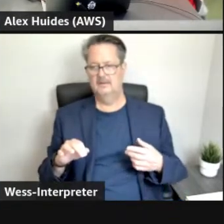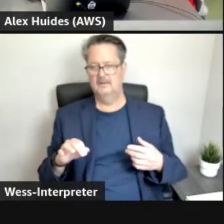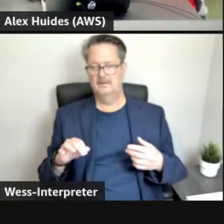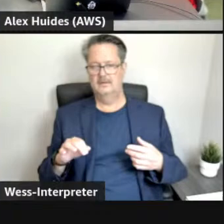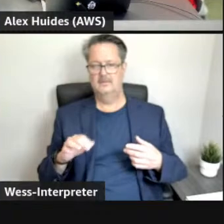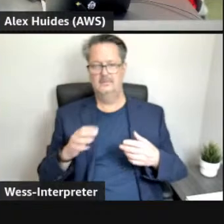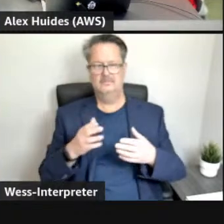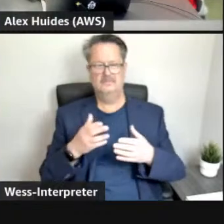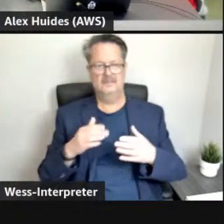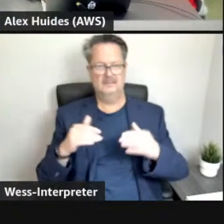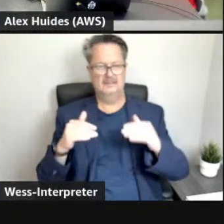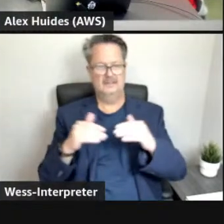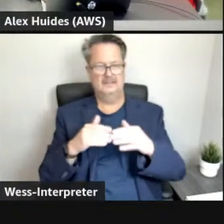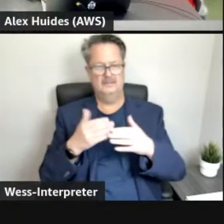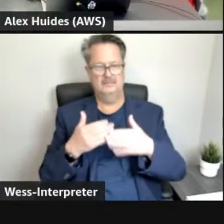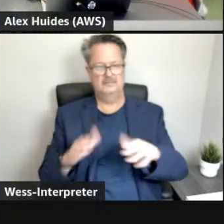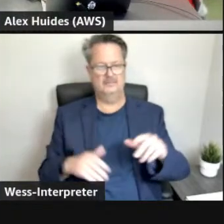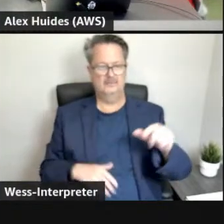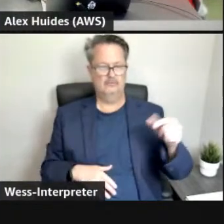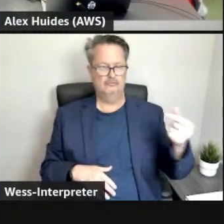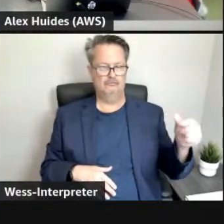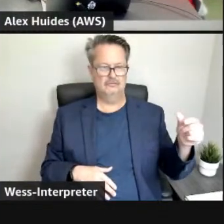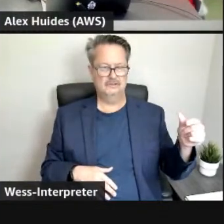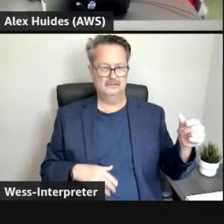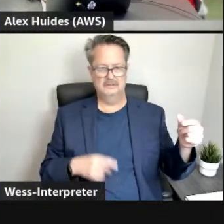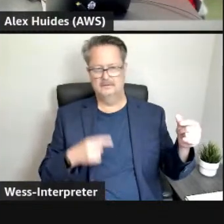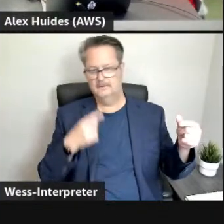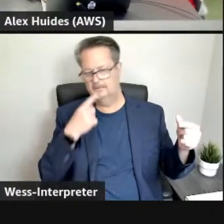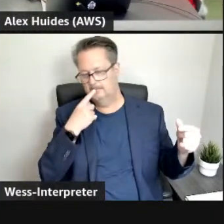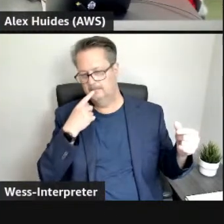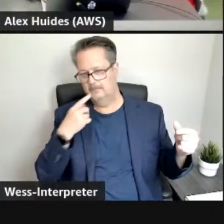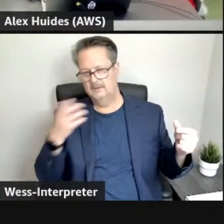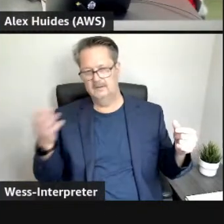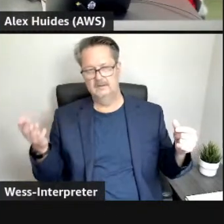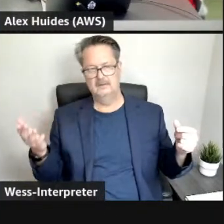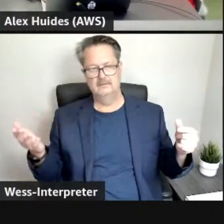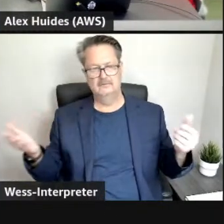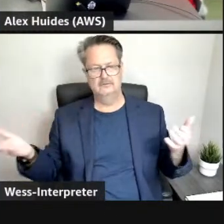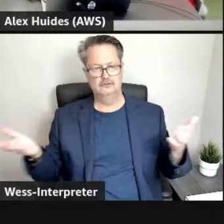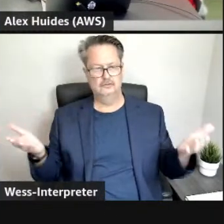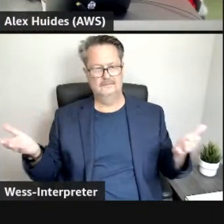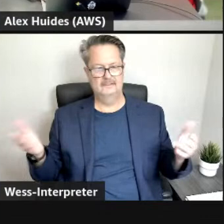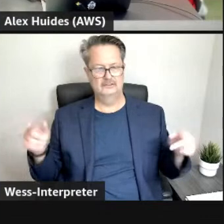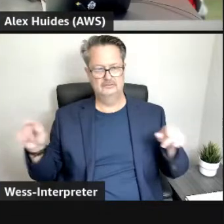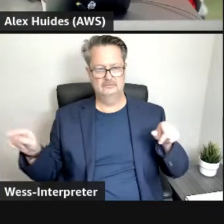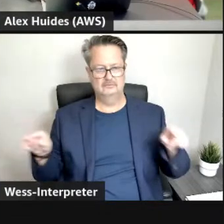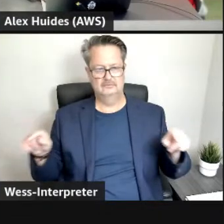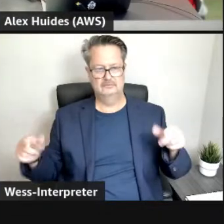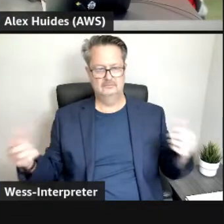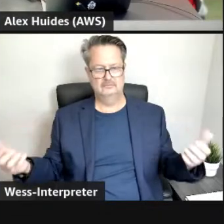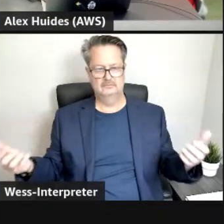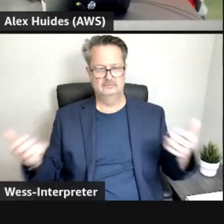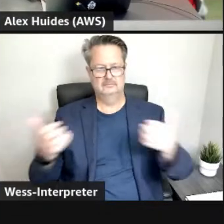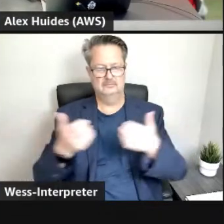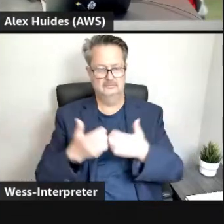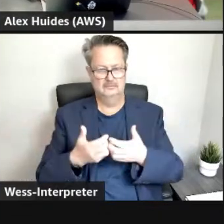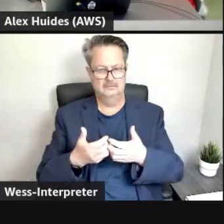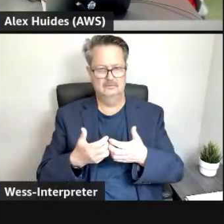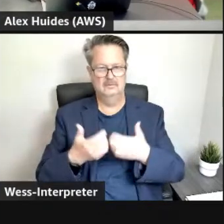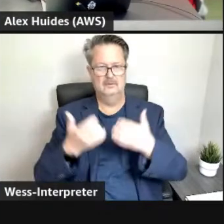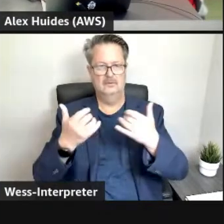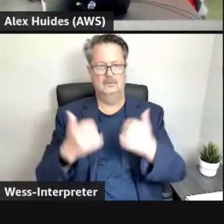between the green service and the red service. And we have created